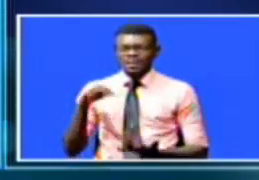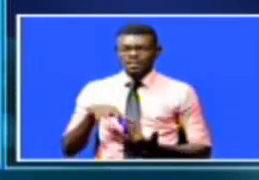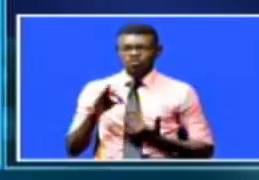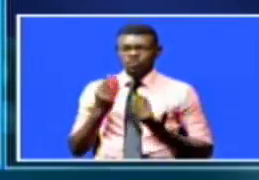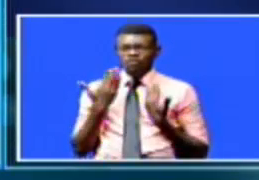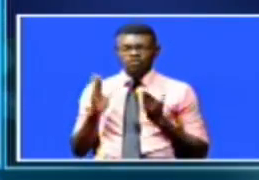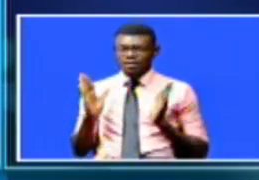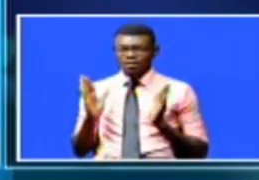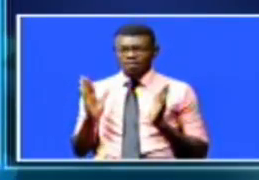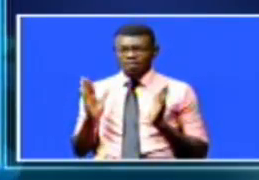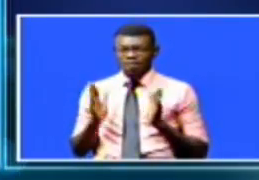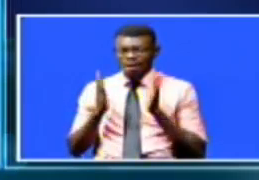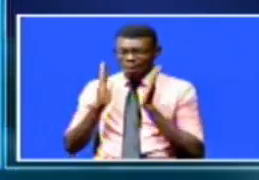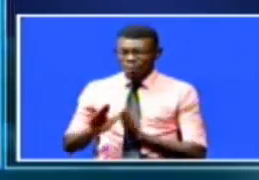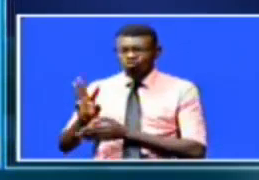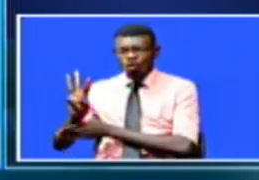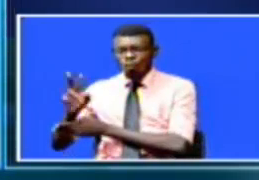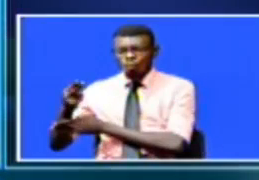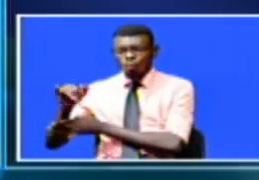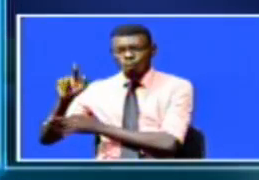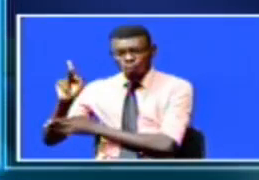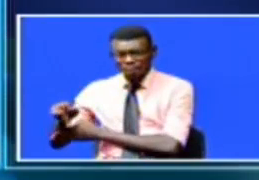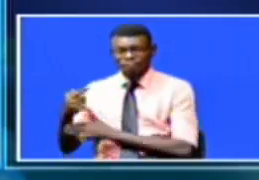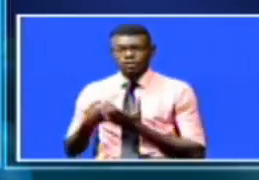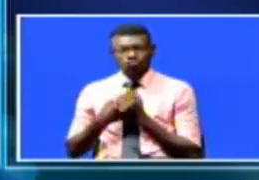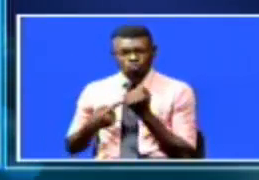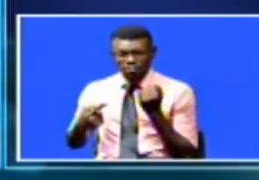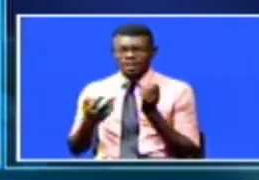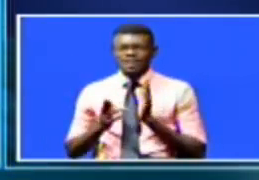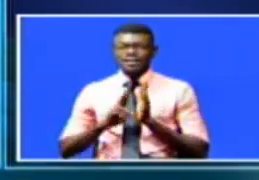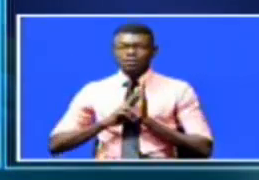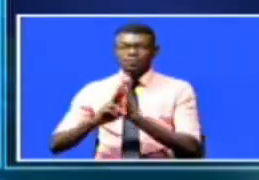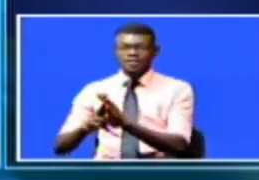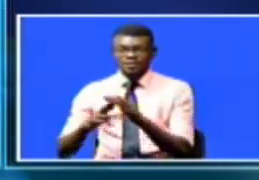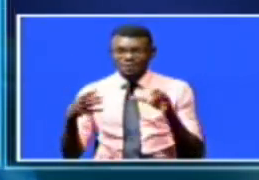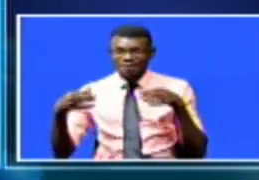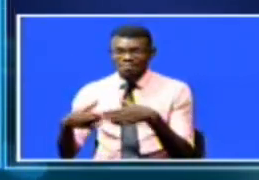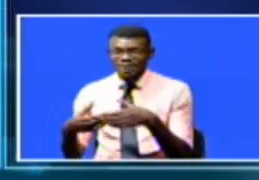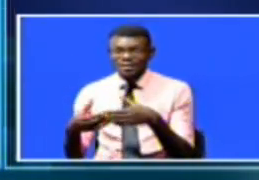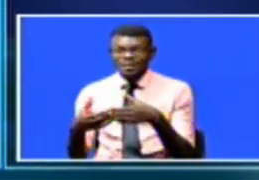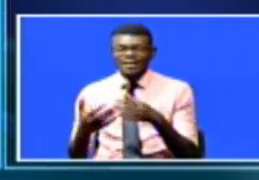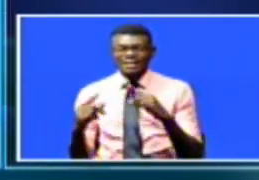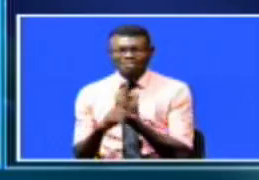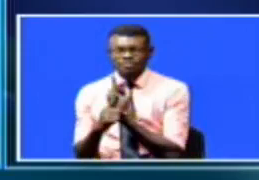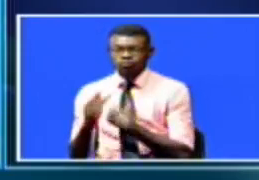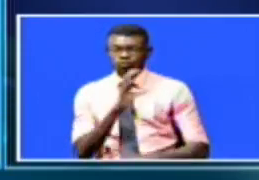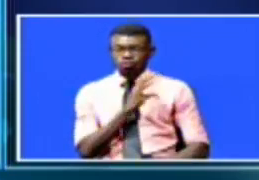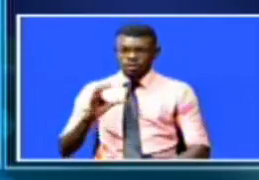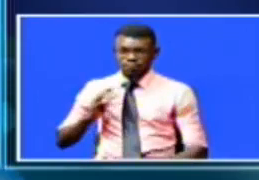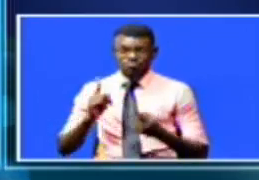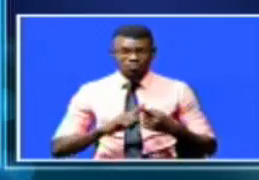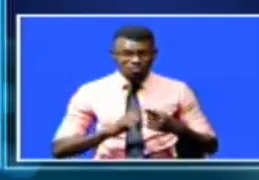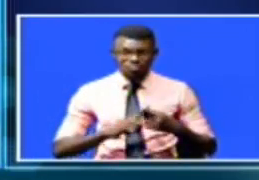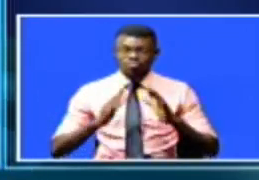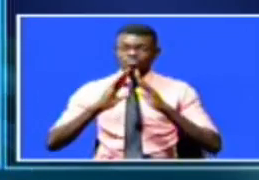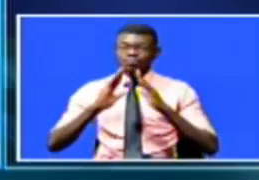by the whip to be able to represent the party in several committees. One, the House